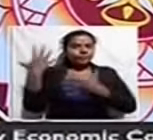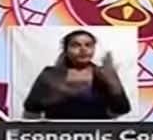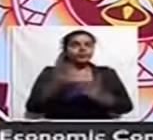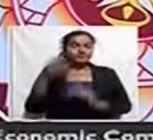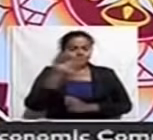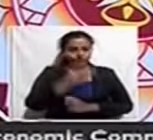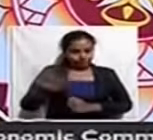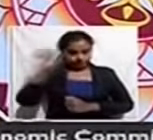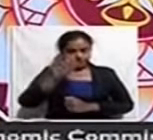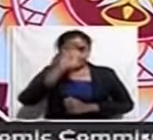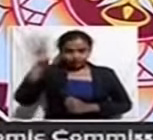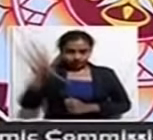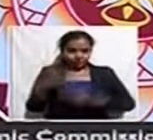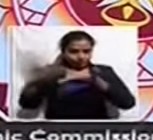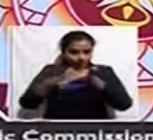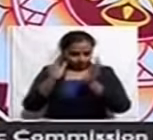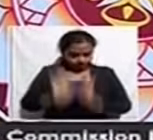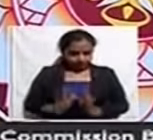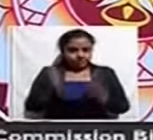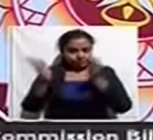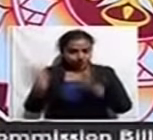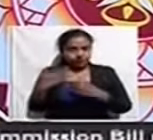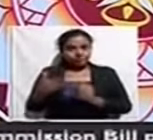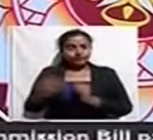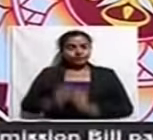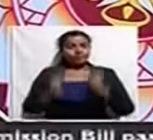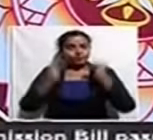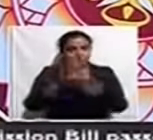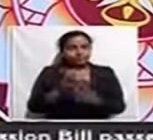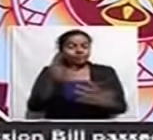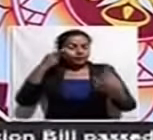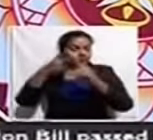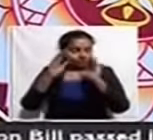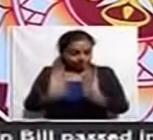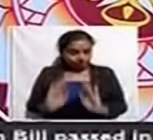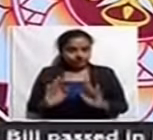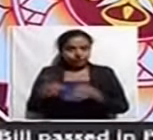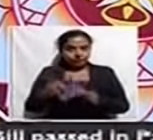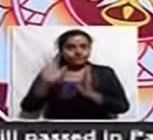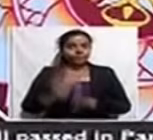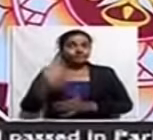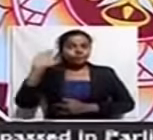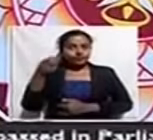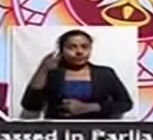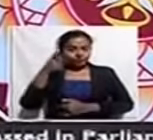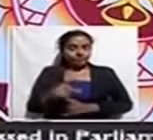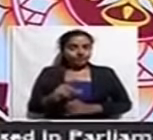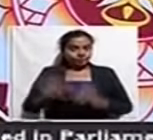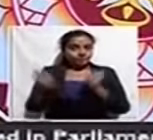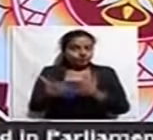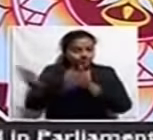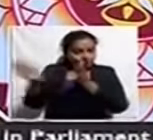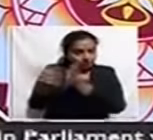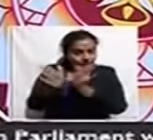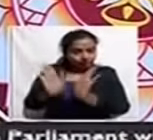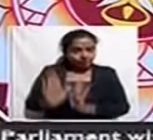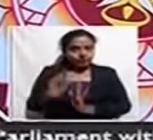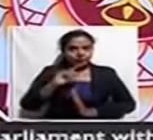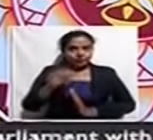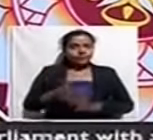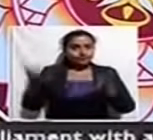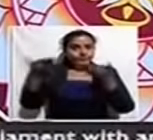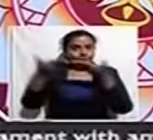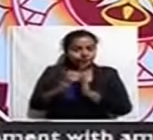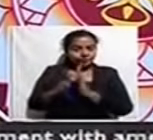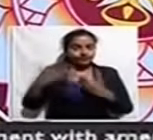fast-track our development aspirations and improve the livelihoods of our people. We are aware of world